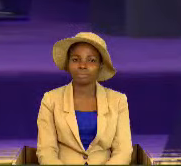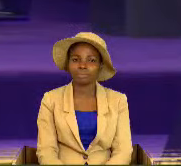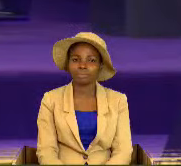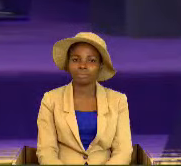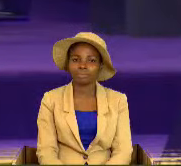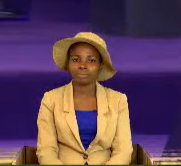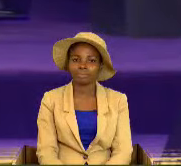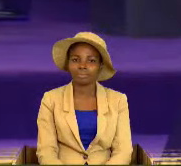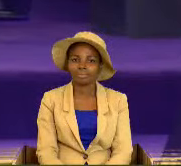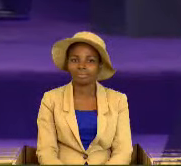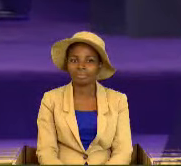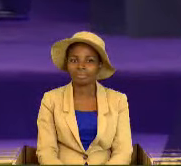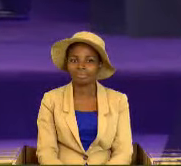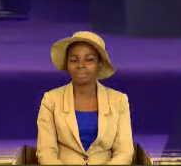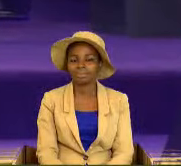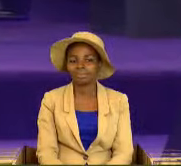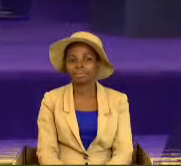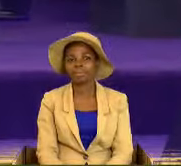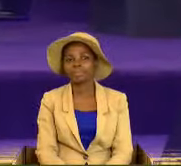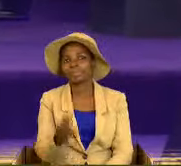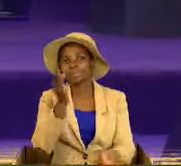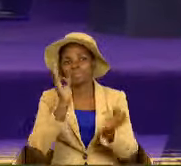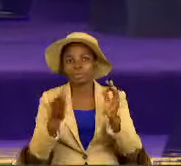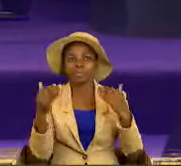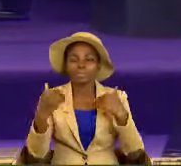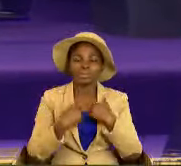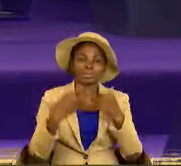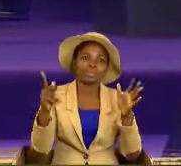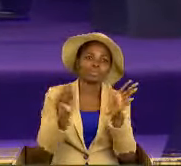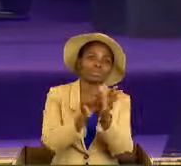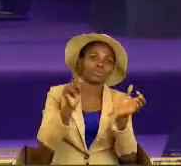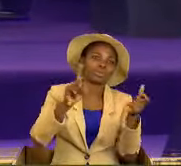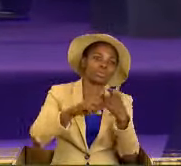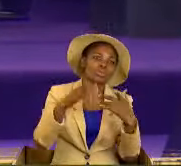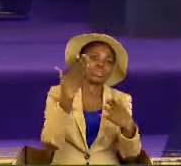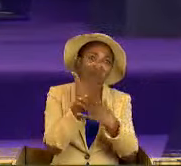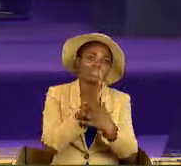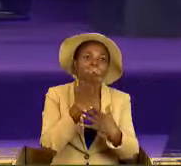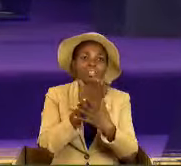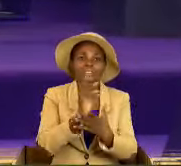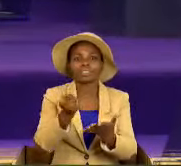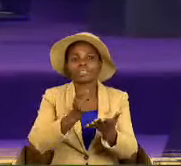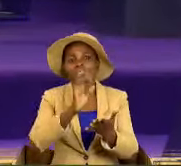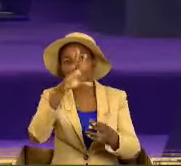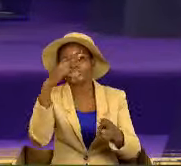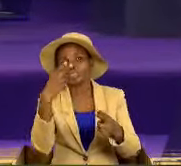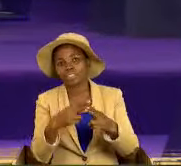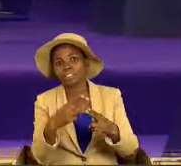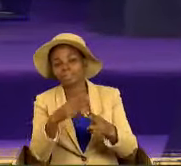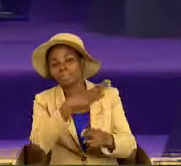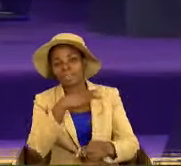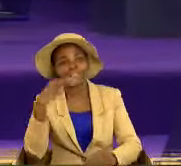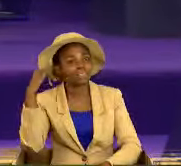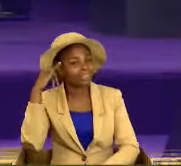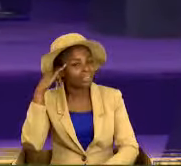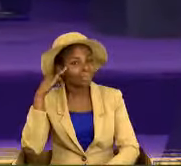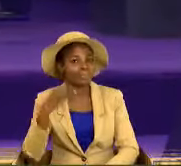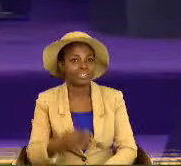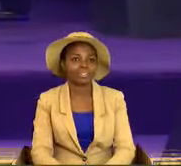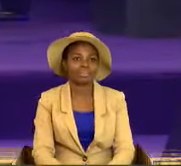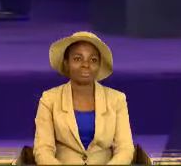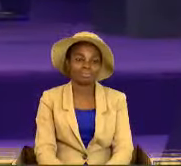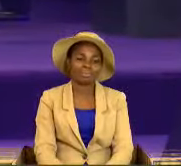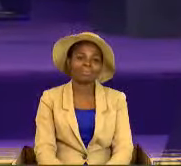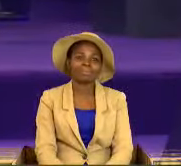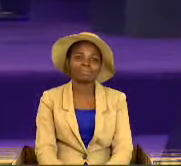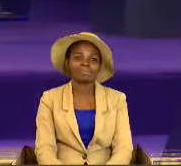the auditori remember to include your names and your telephone numers God bless you more richly as